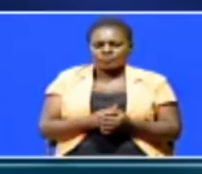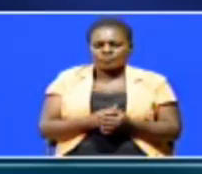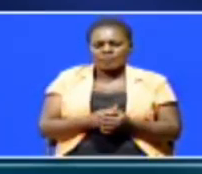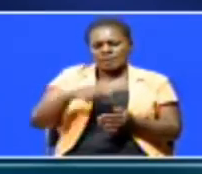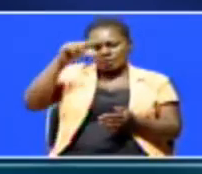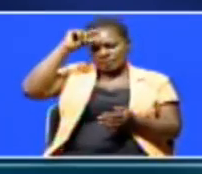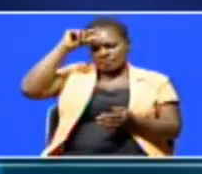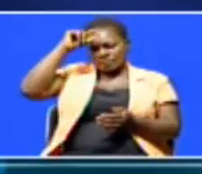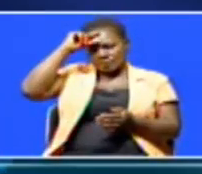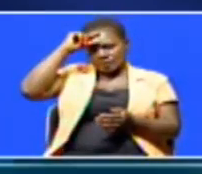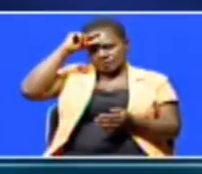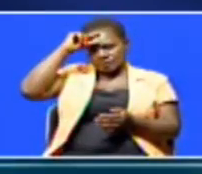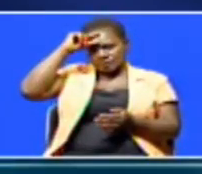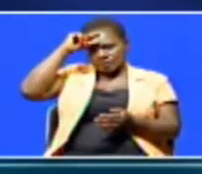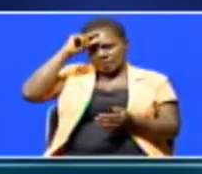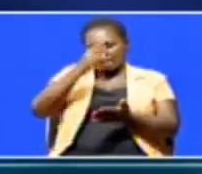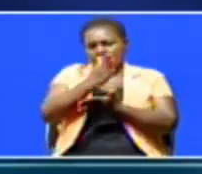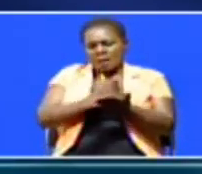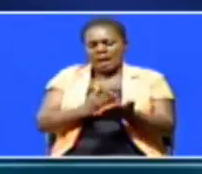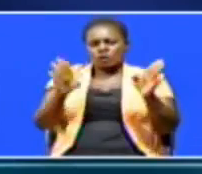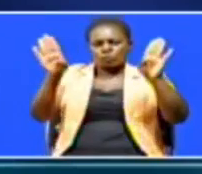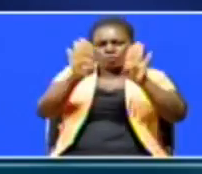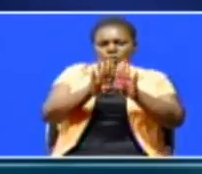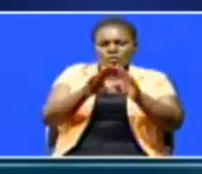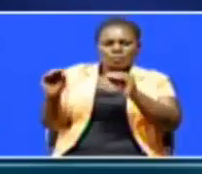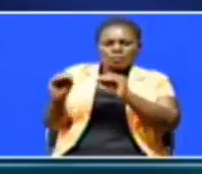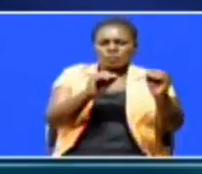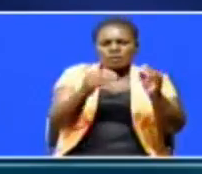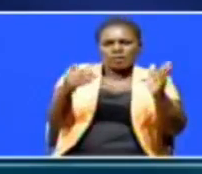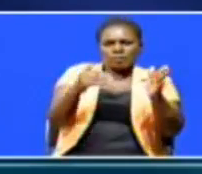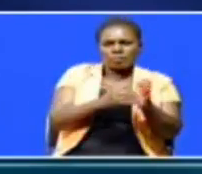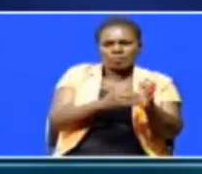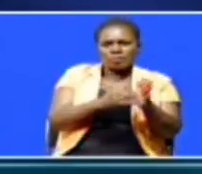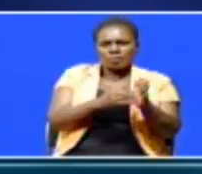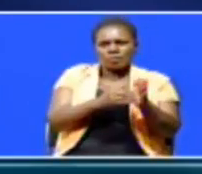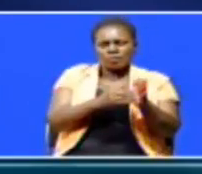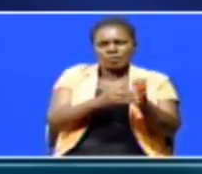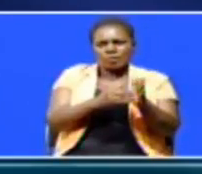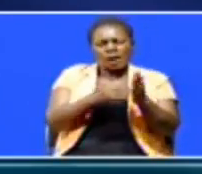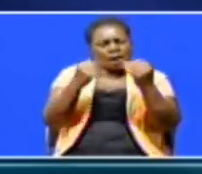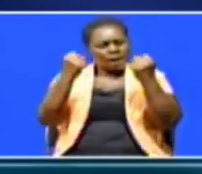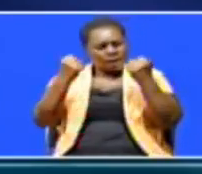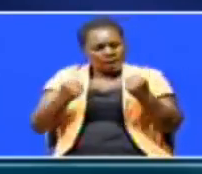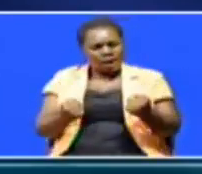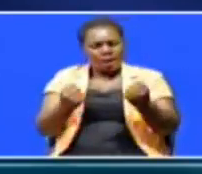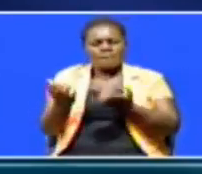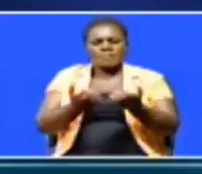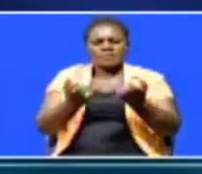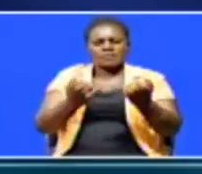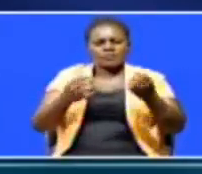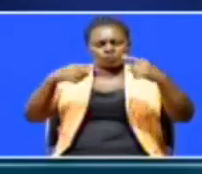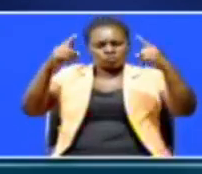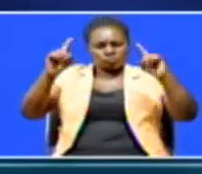The government's imposition of partial lockdowns, cessation of movement, and a dawn-to-dusk curfew, making it difficult for businesses to